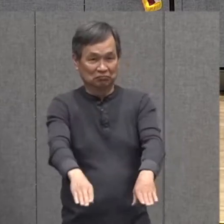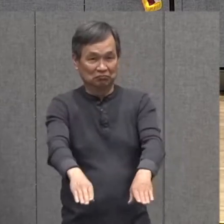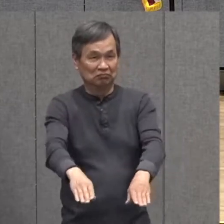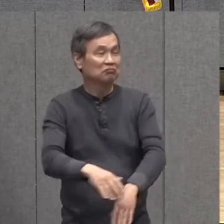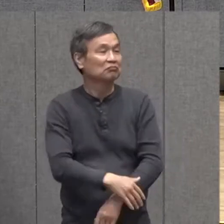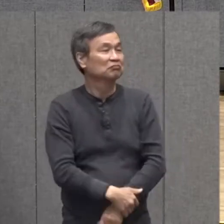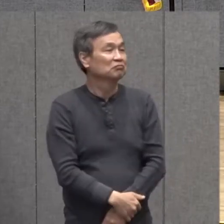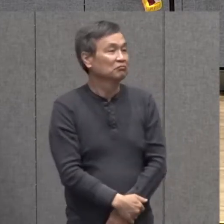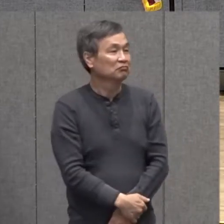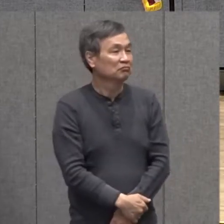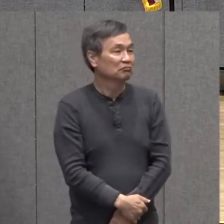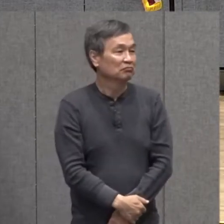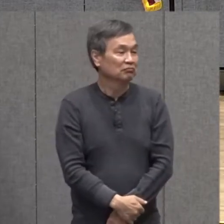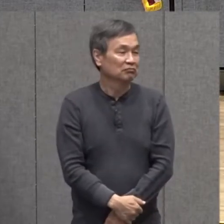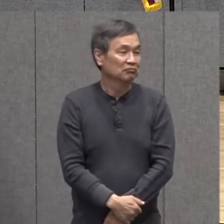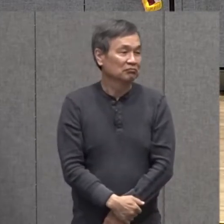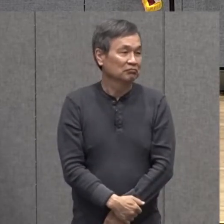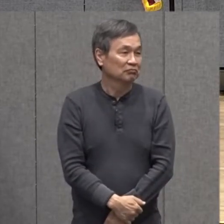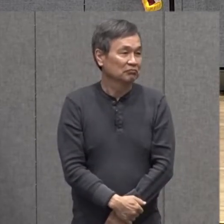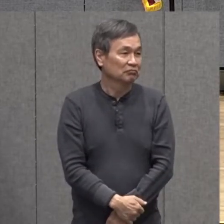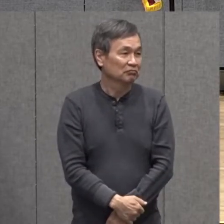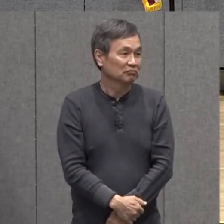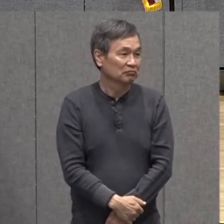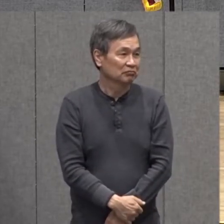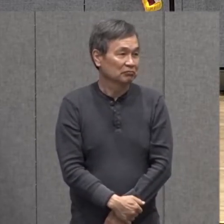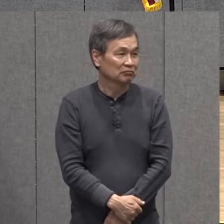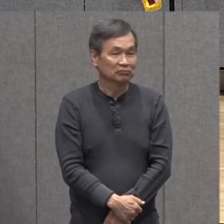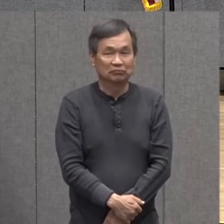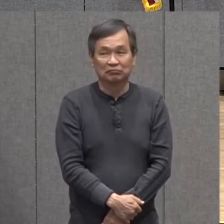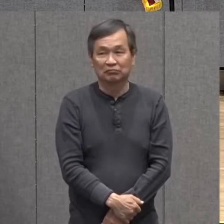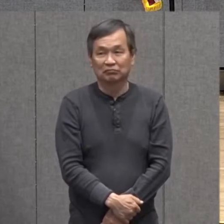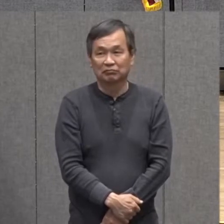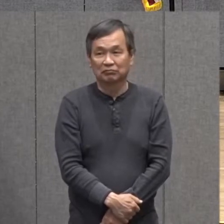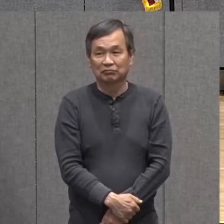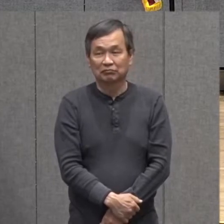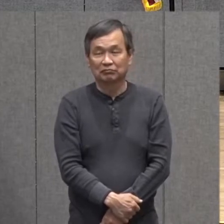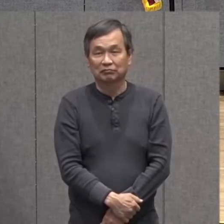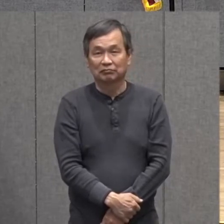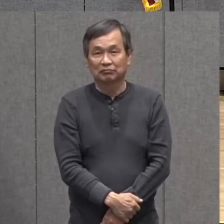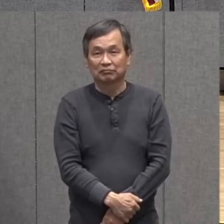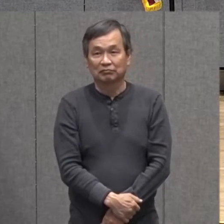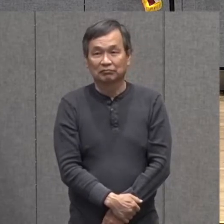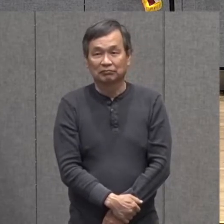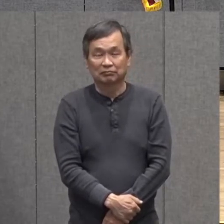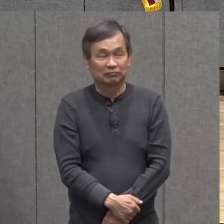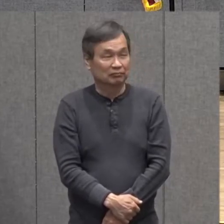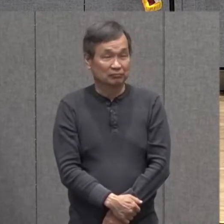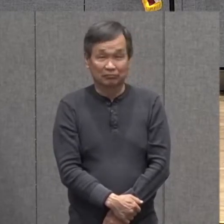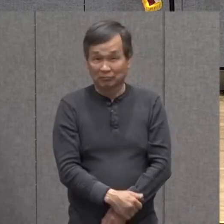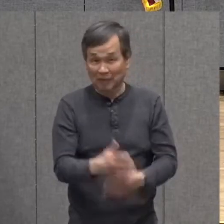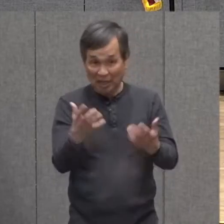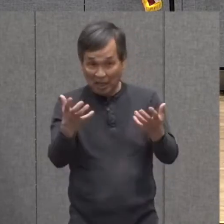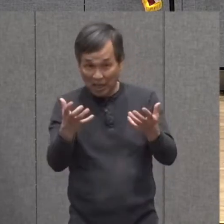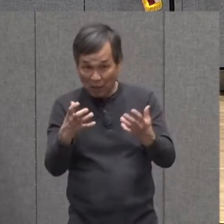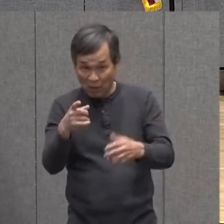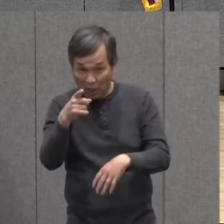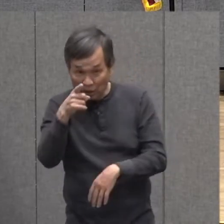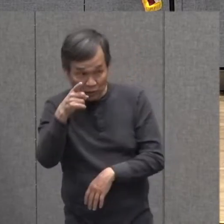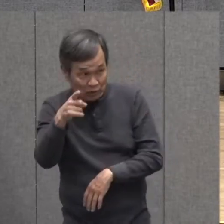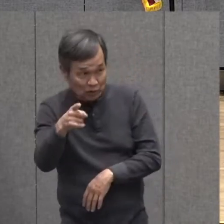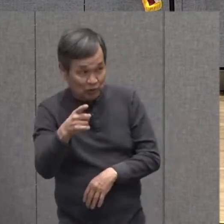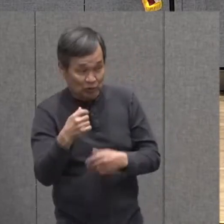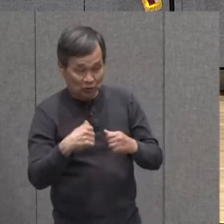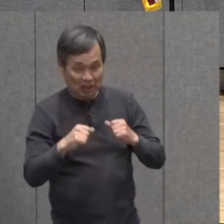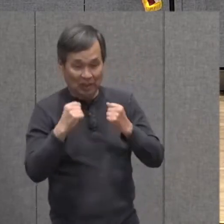posición Downward Dog empezamos. And now for a challenge, if you would like, I want you to put your